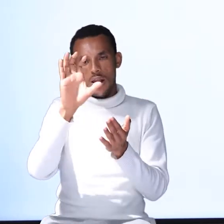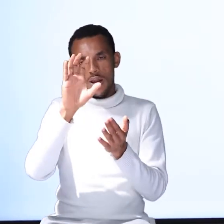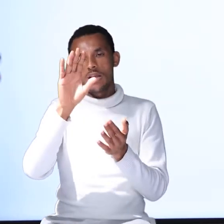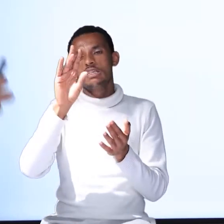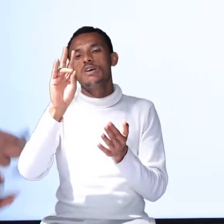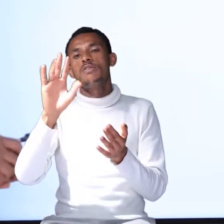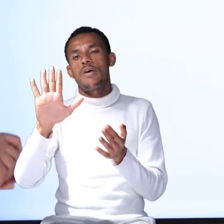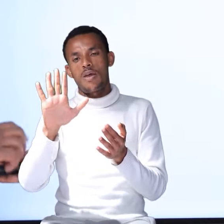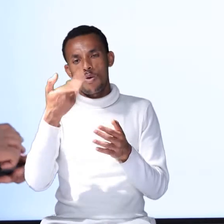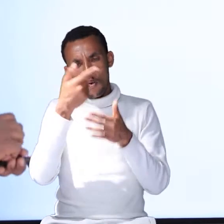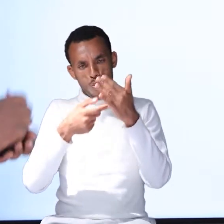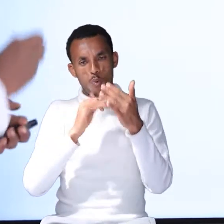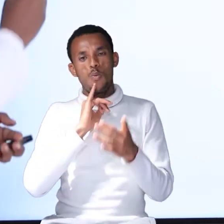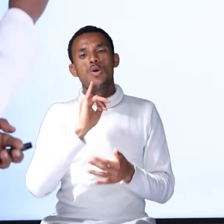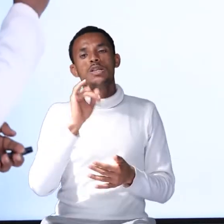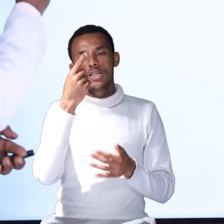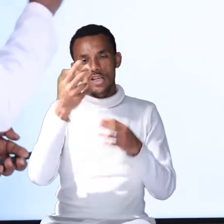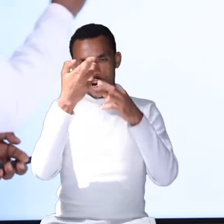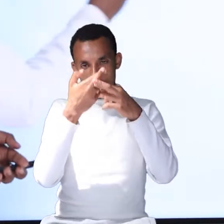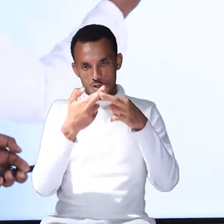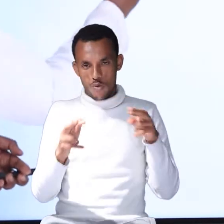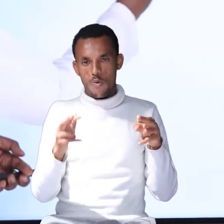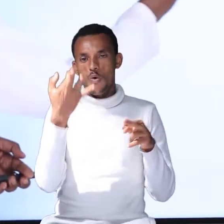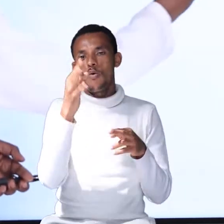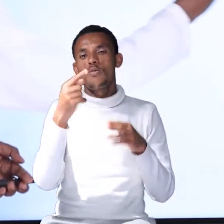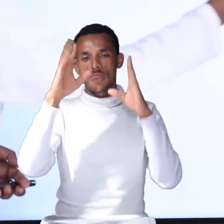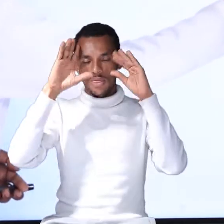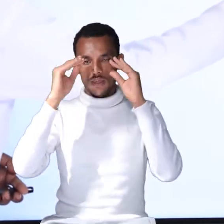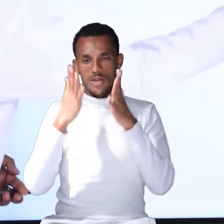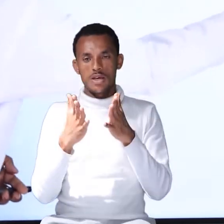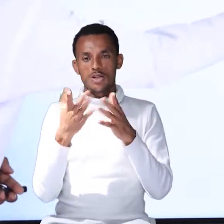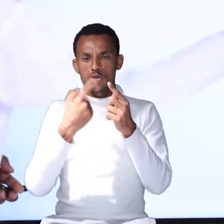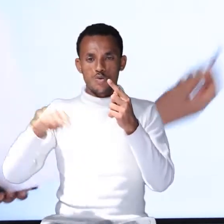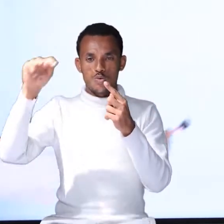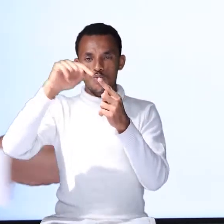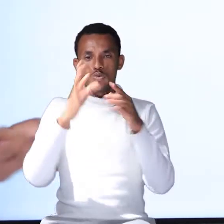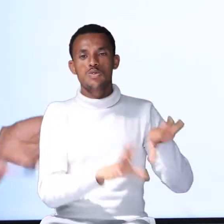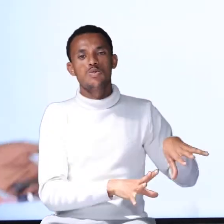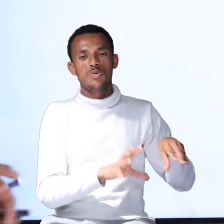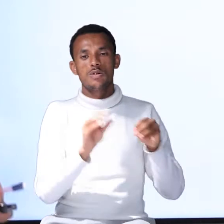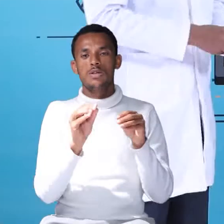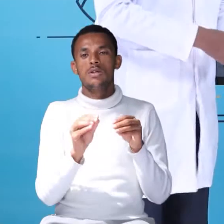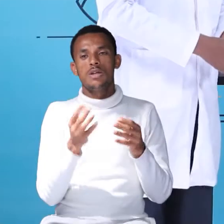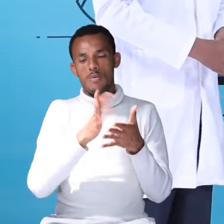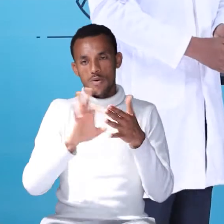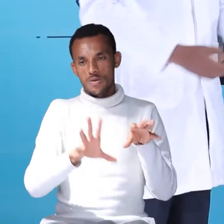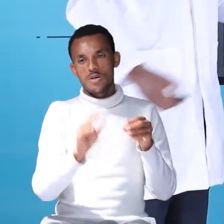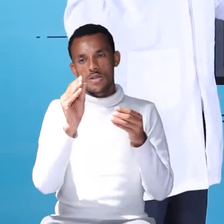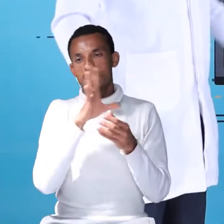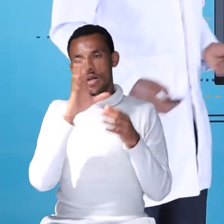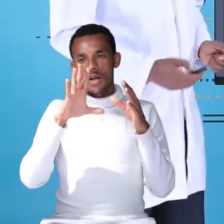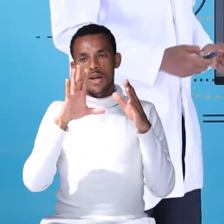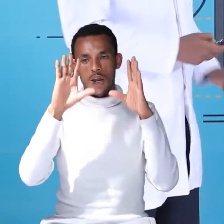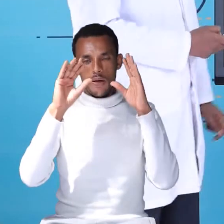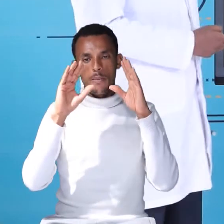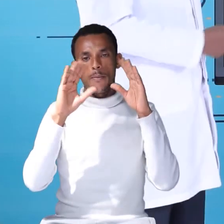3,975. What is the ratio of teachers to students? Definitely, number of students and number of teachers